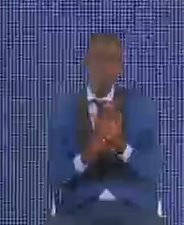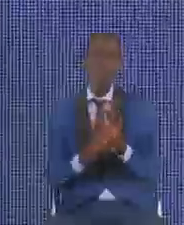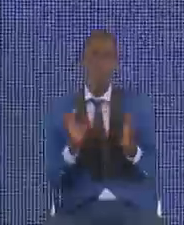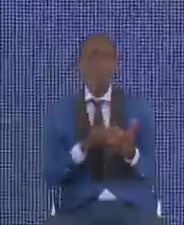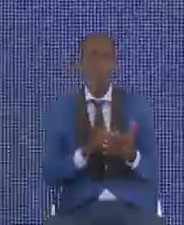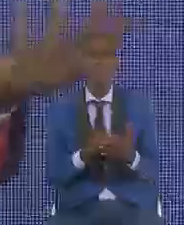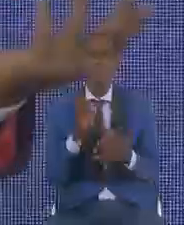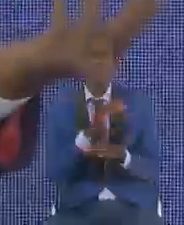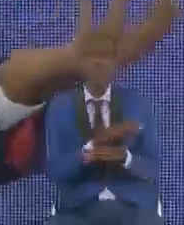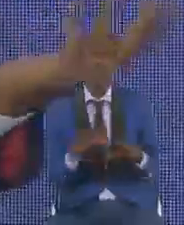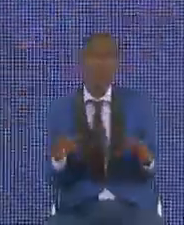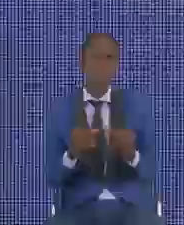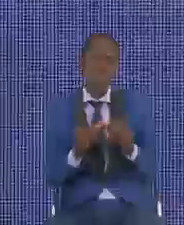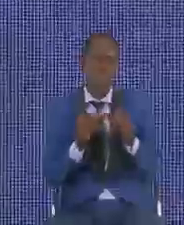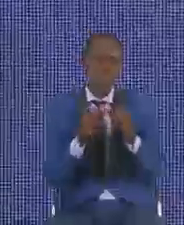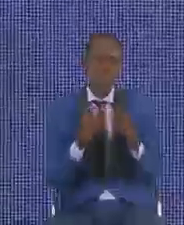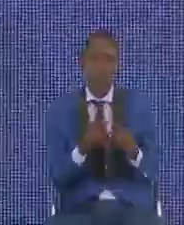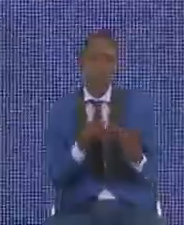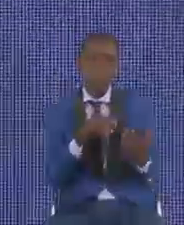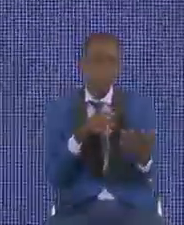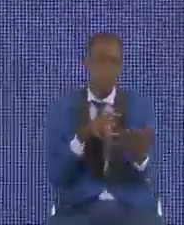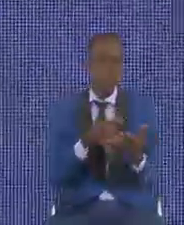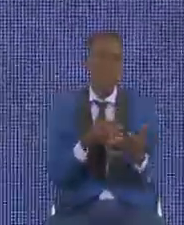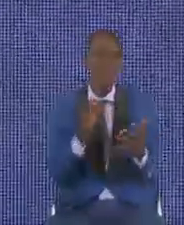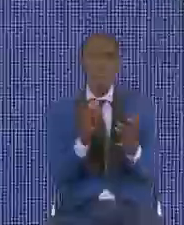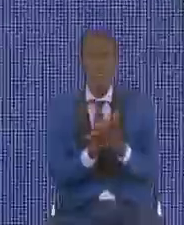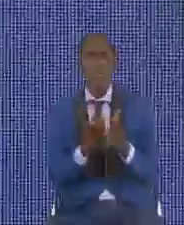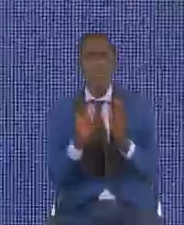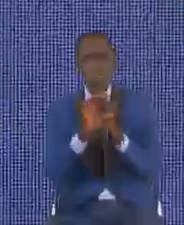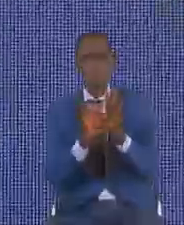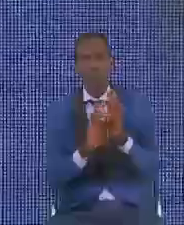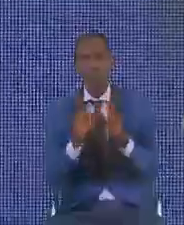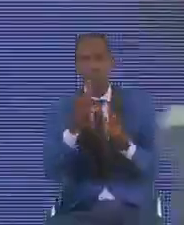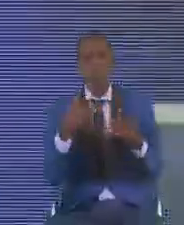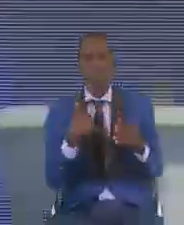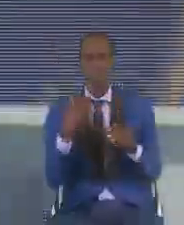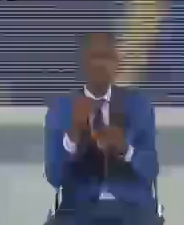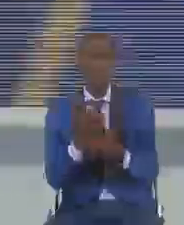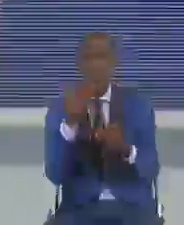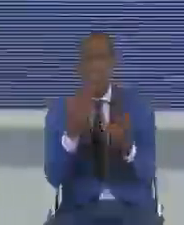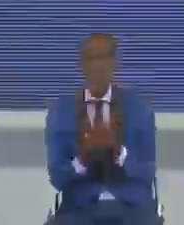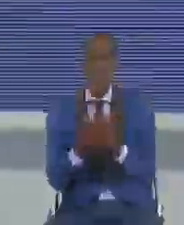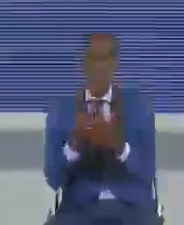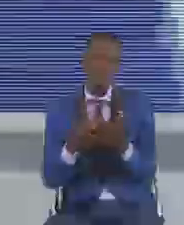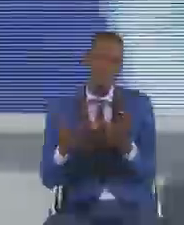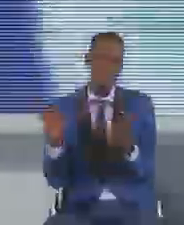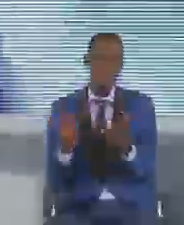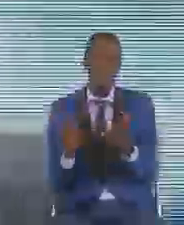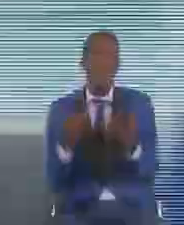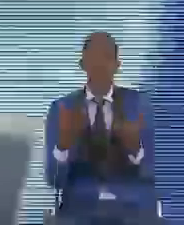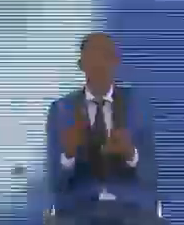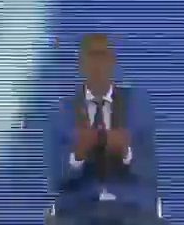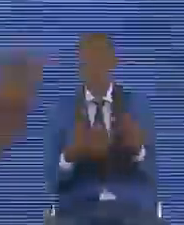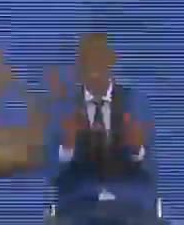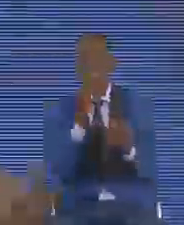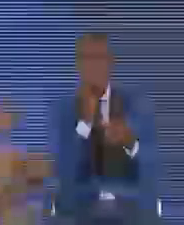you didn't continue to study that subject where you had distinction. Now, everything is like forgotten.